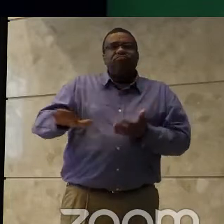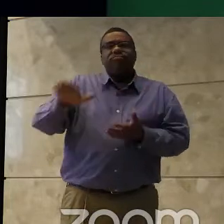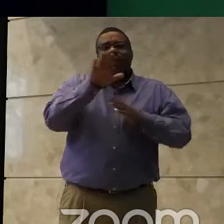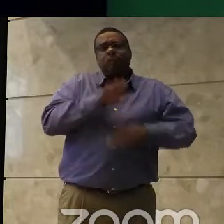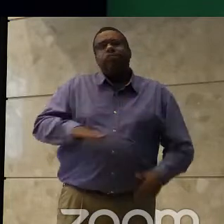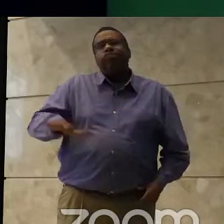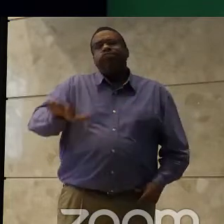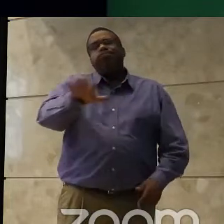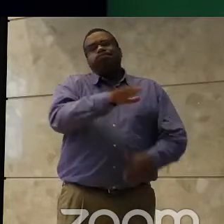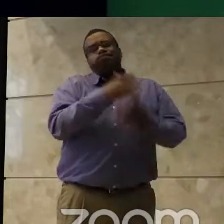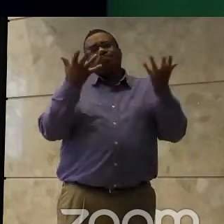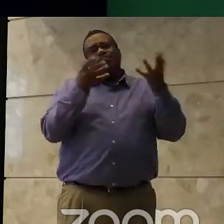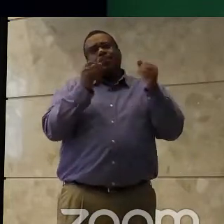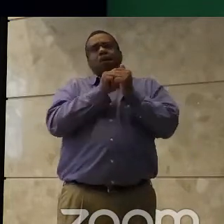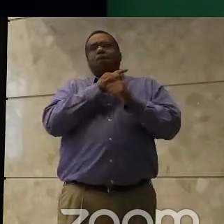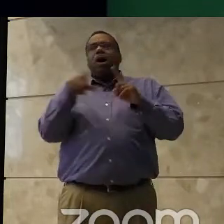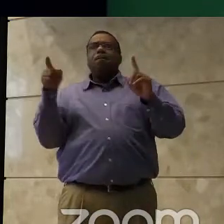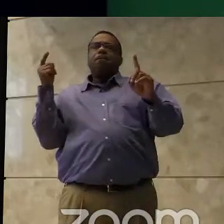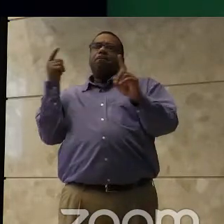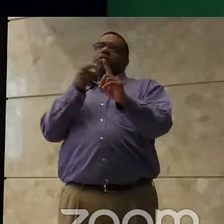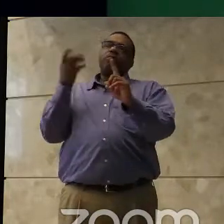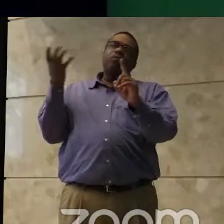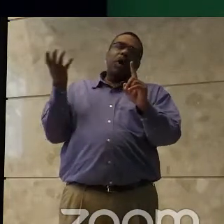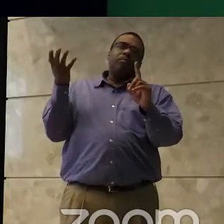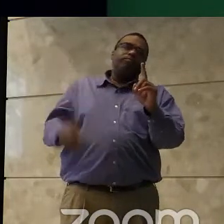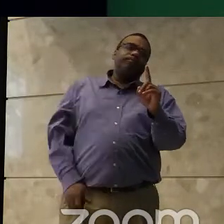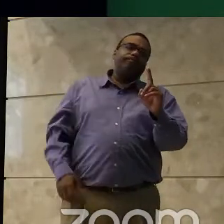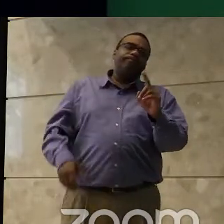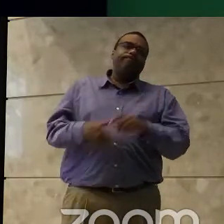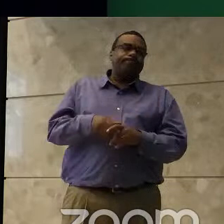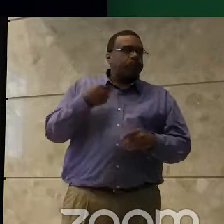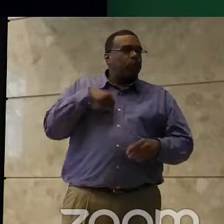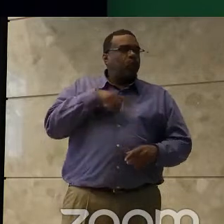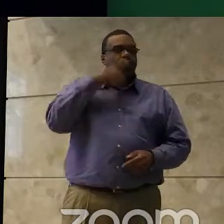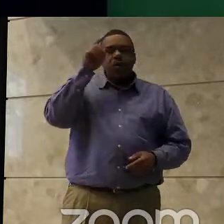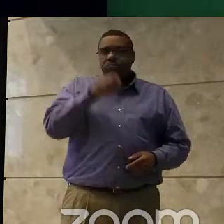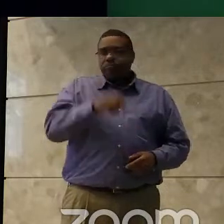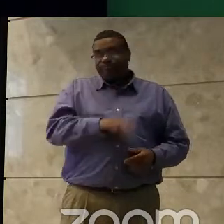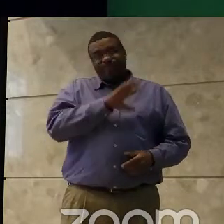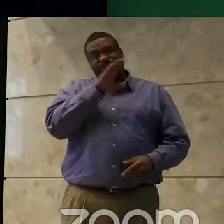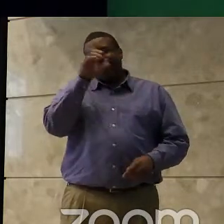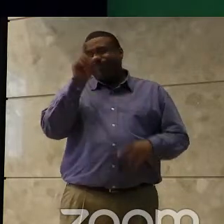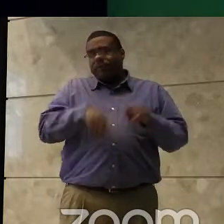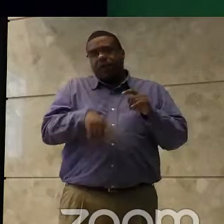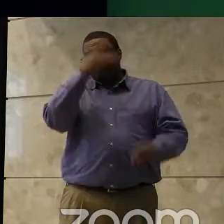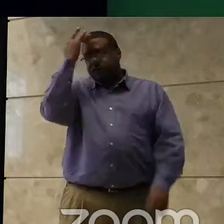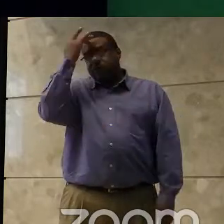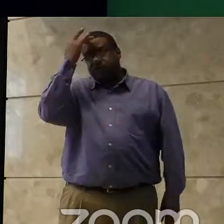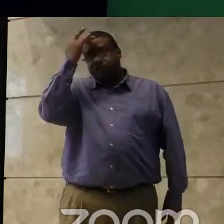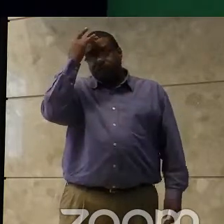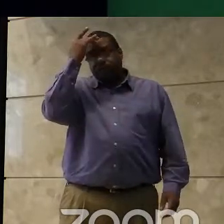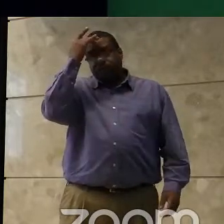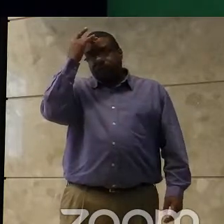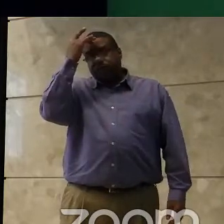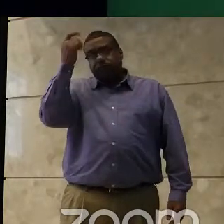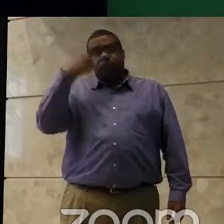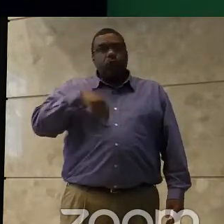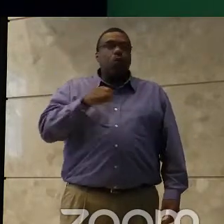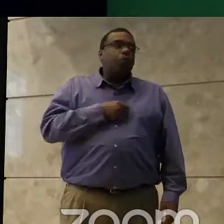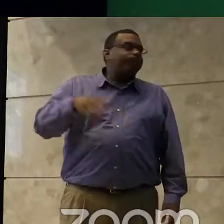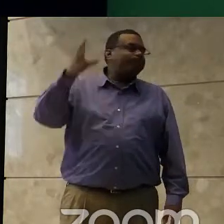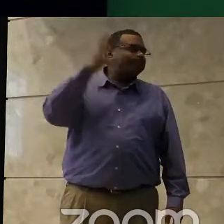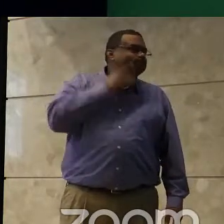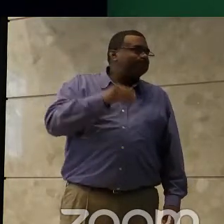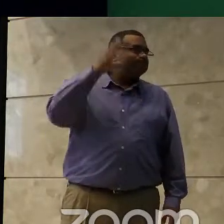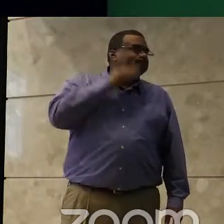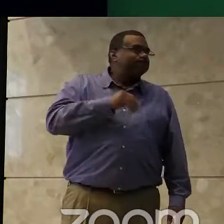this campus. What is my point? We must never forget that we go through these periods